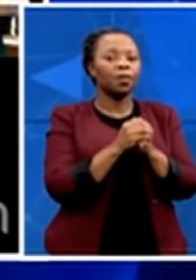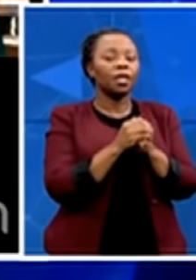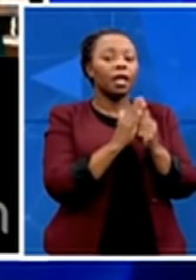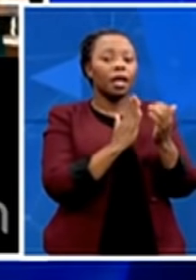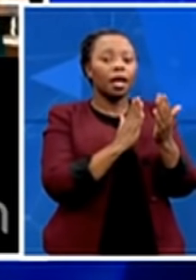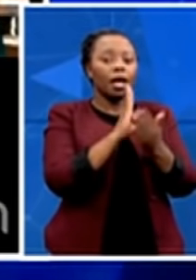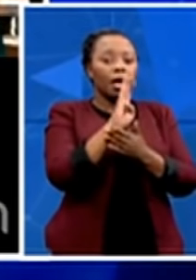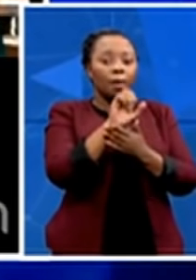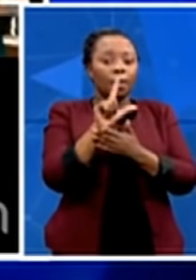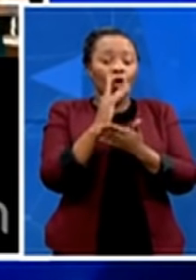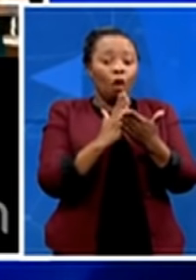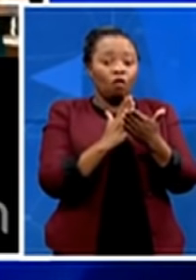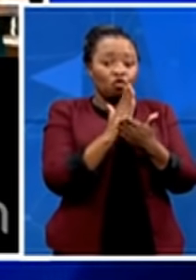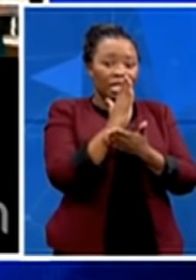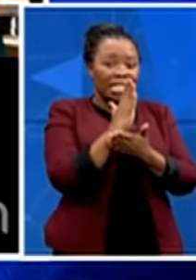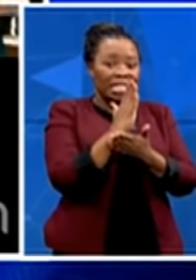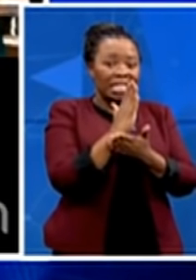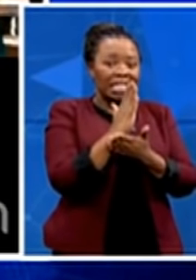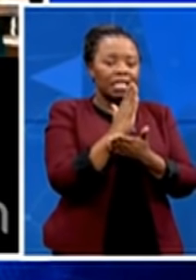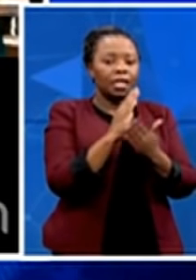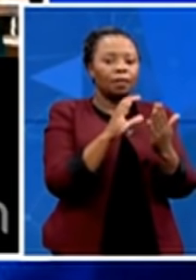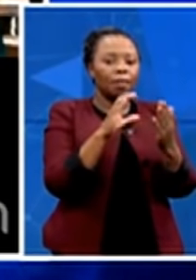rather Section 38